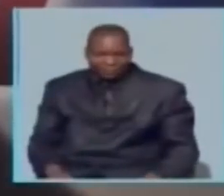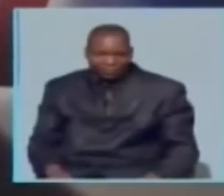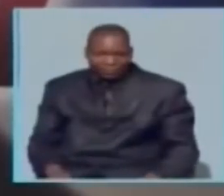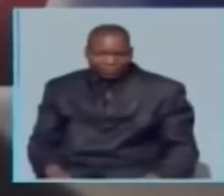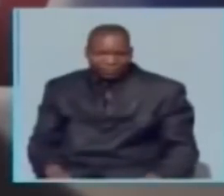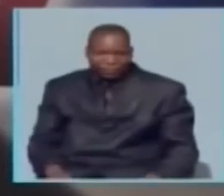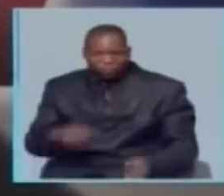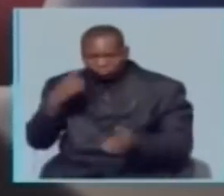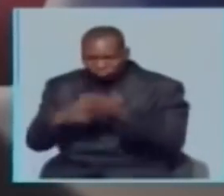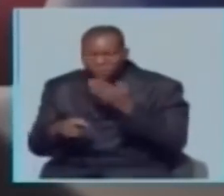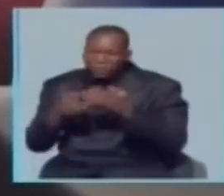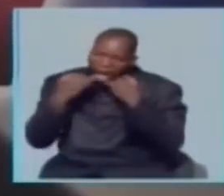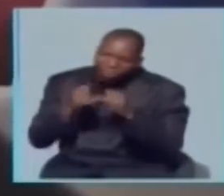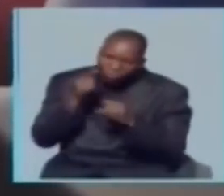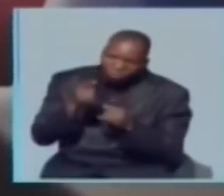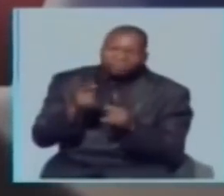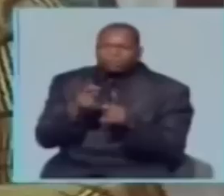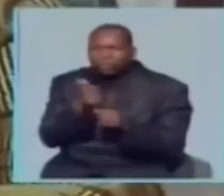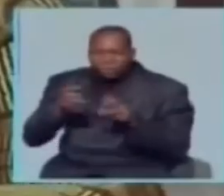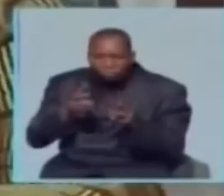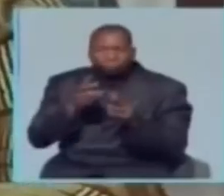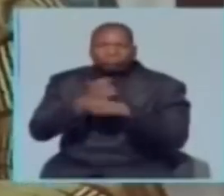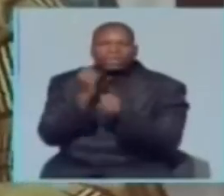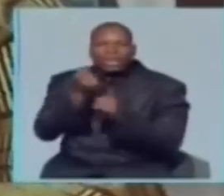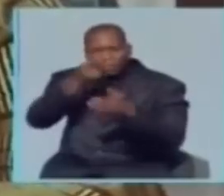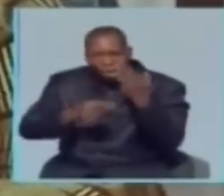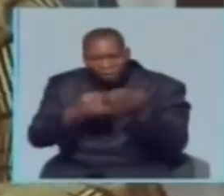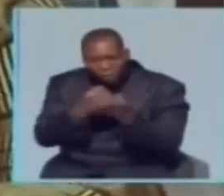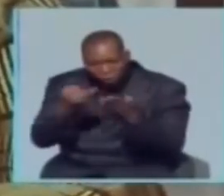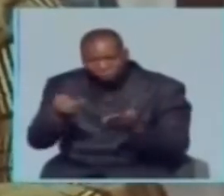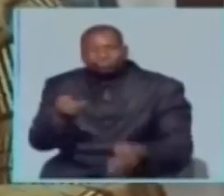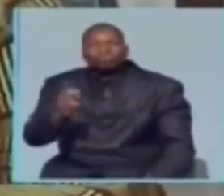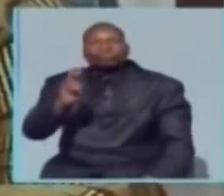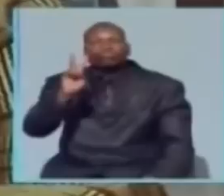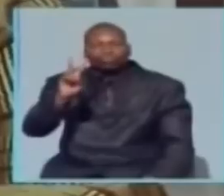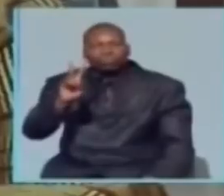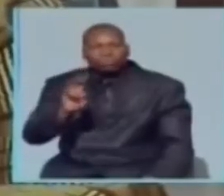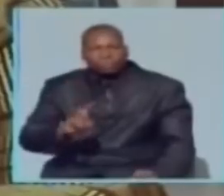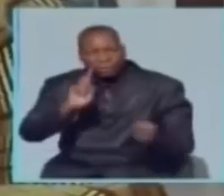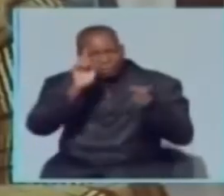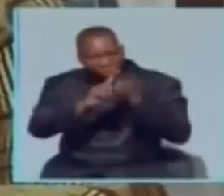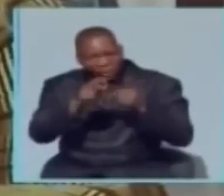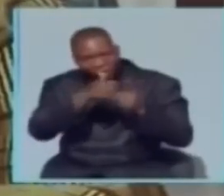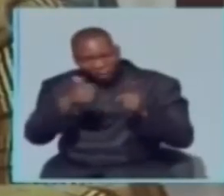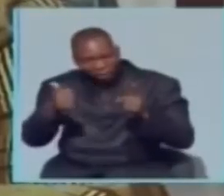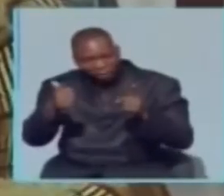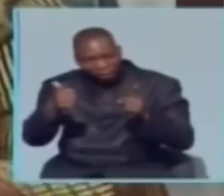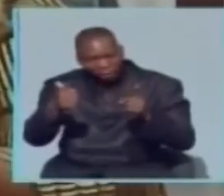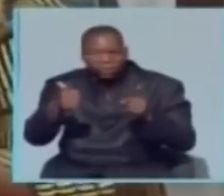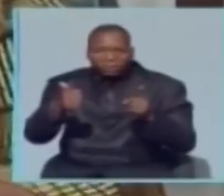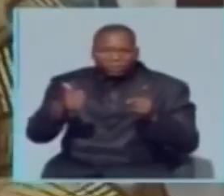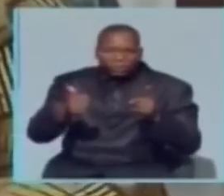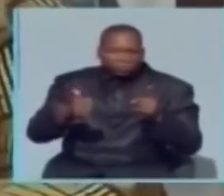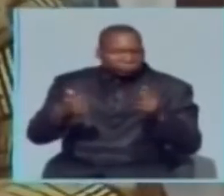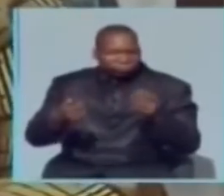on your table regards alternatives? There are 2 issues. First, with the promoters of other sources of energy.